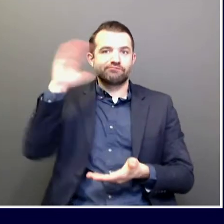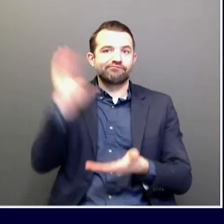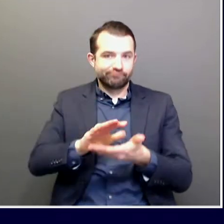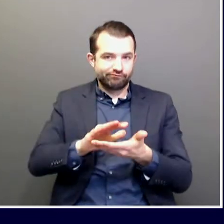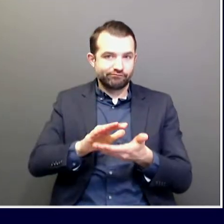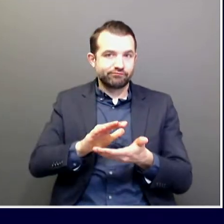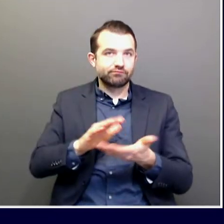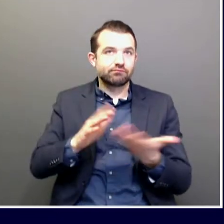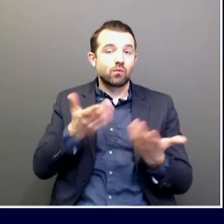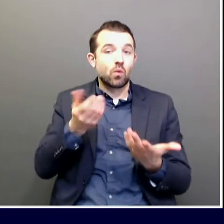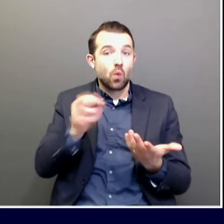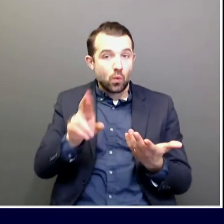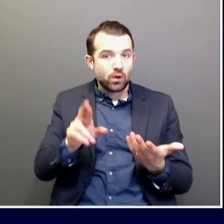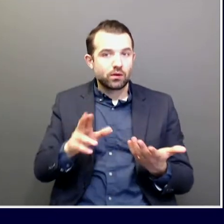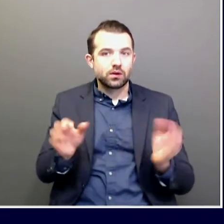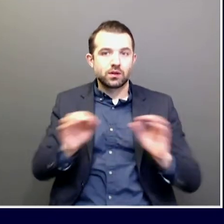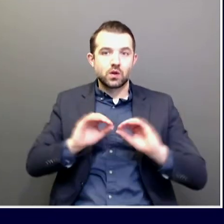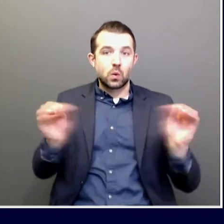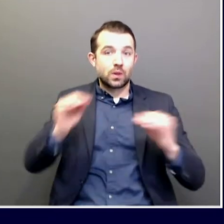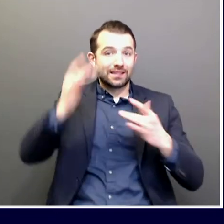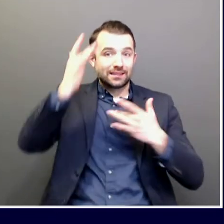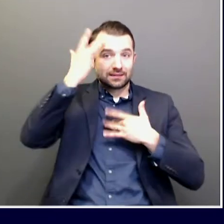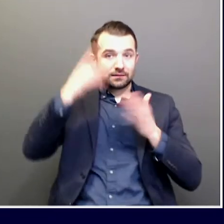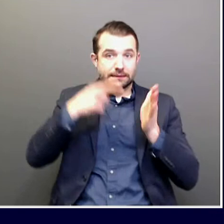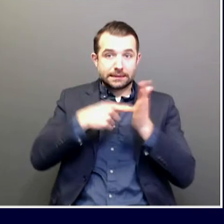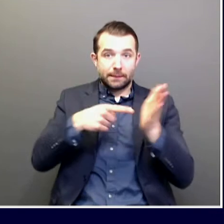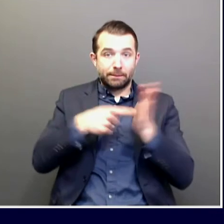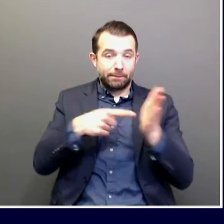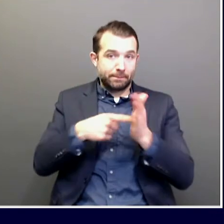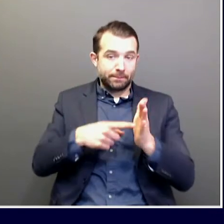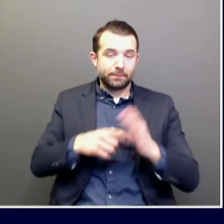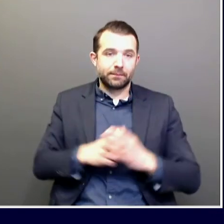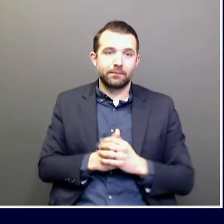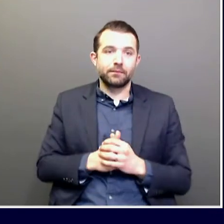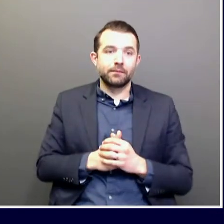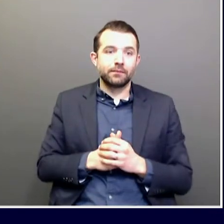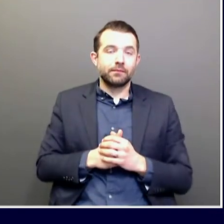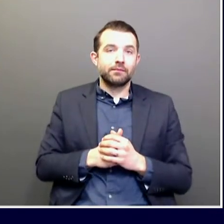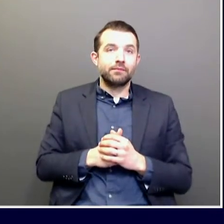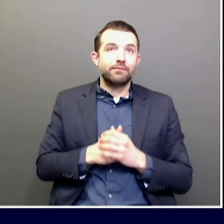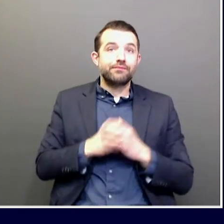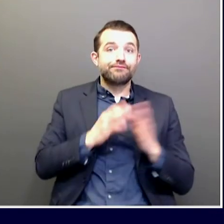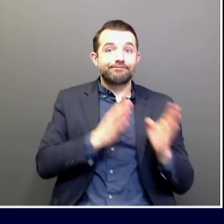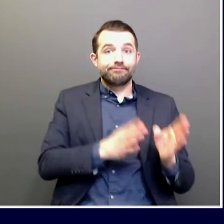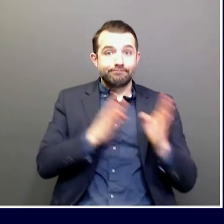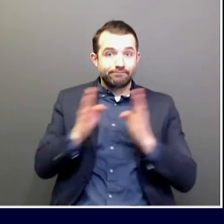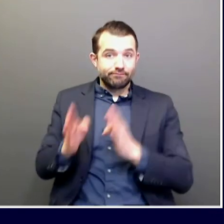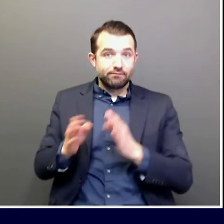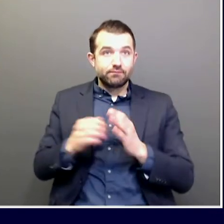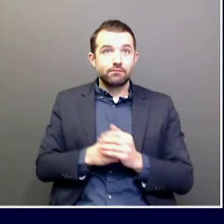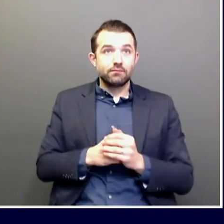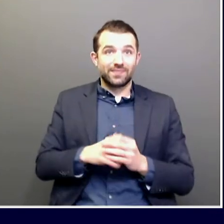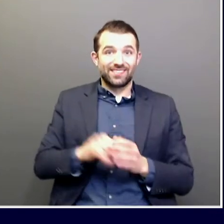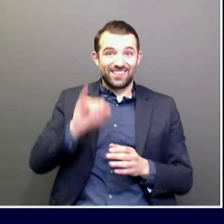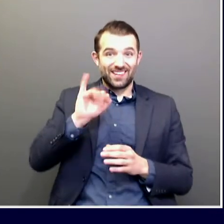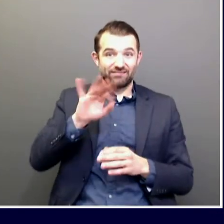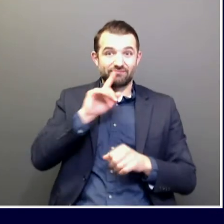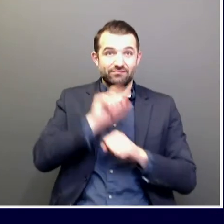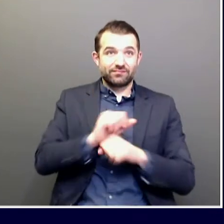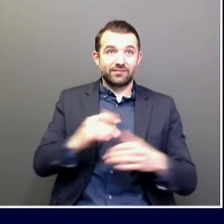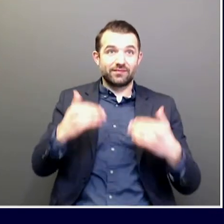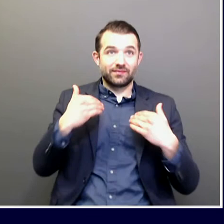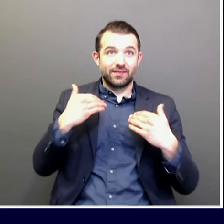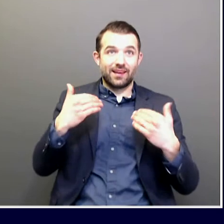folks, that might be on day 5. Others, it may be on day 8. Others, as you noted, Patty, it may not be until day 10 or 20.